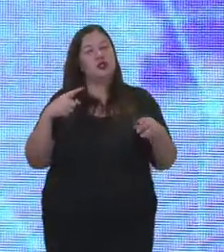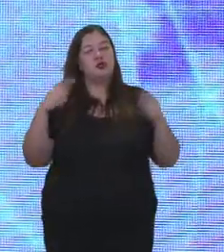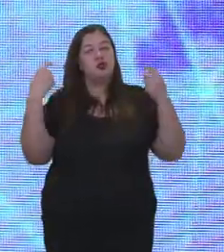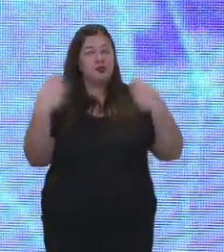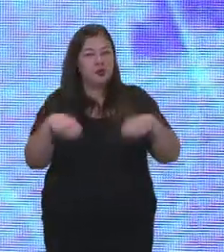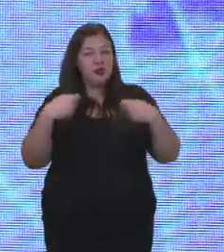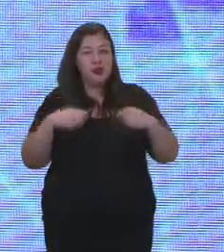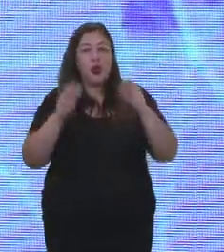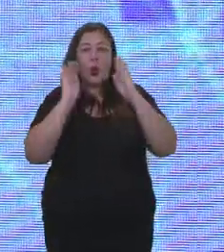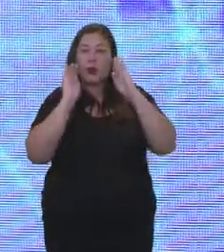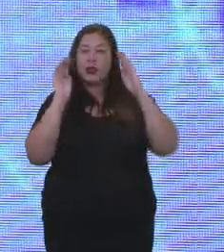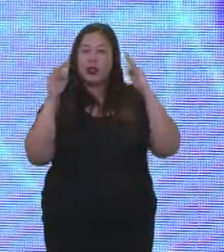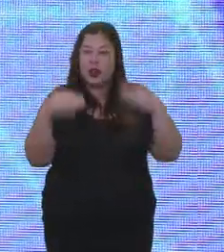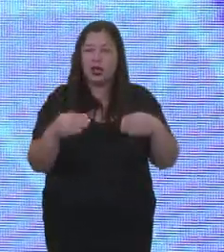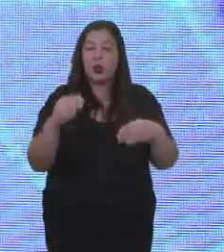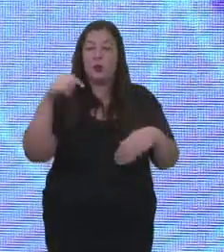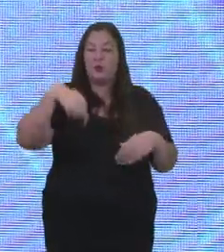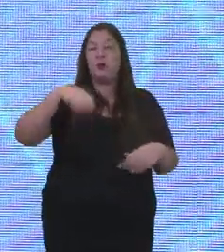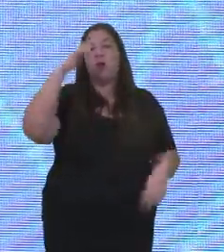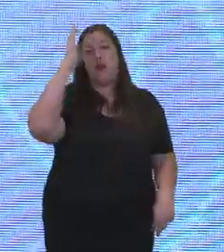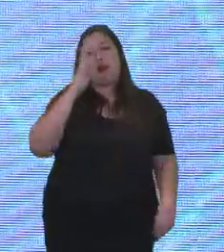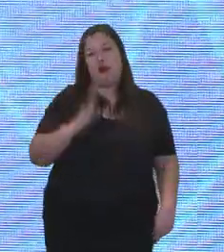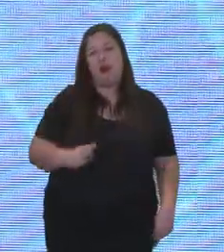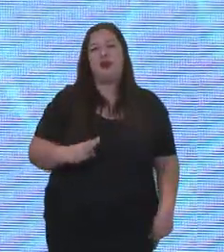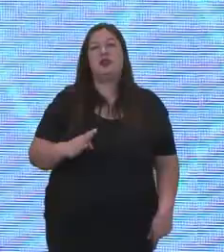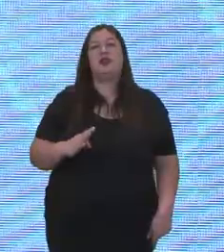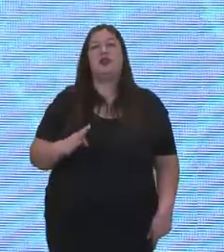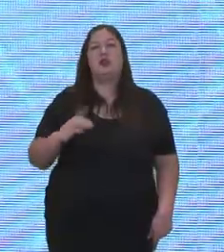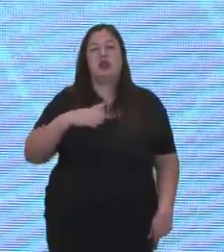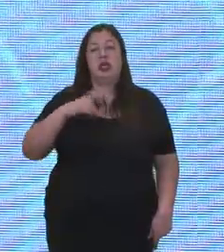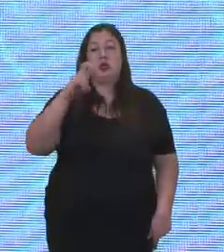These are stories that we can consider in a country